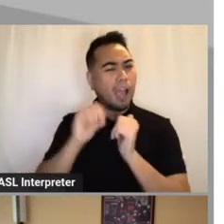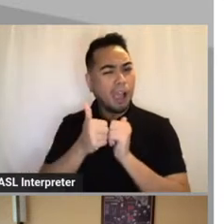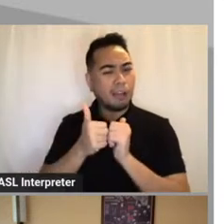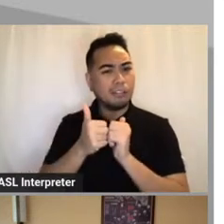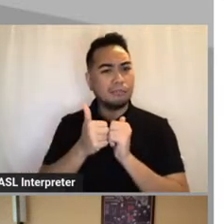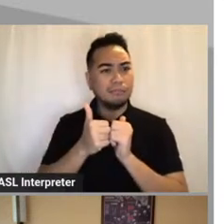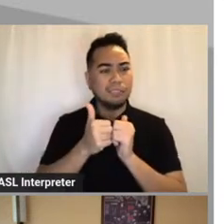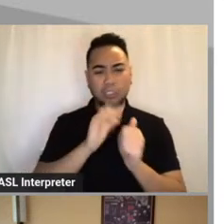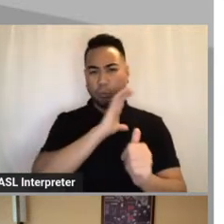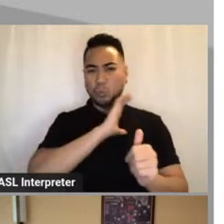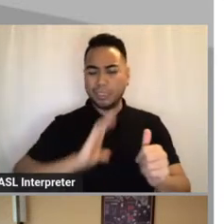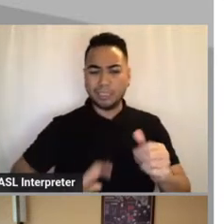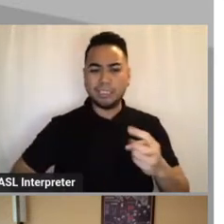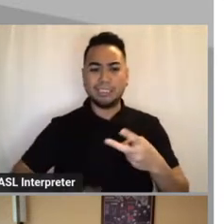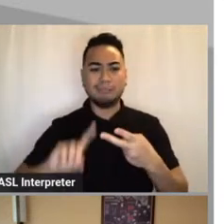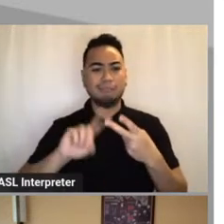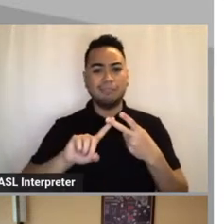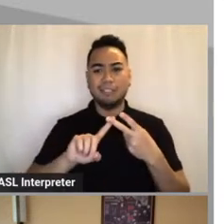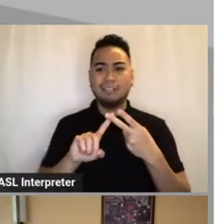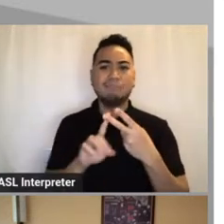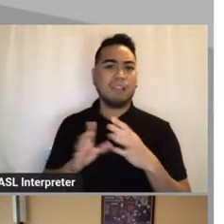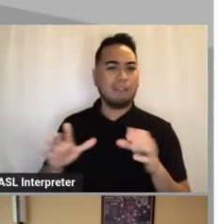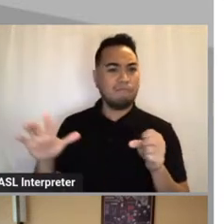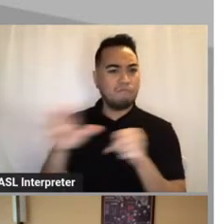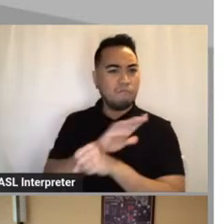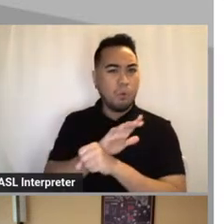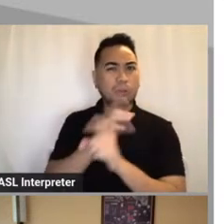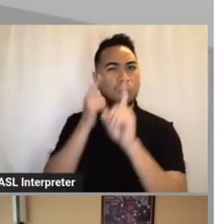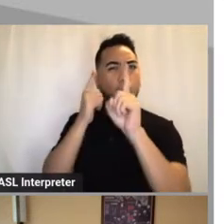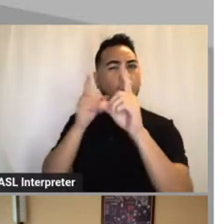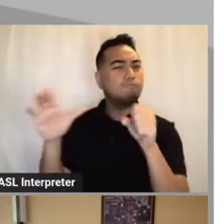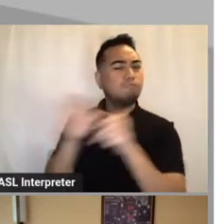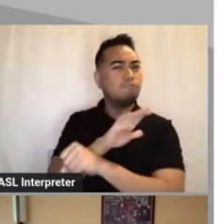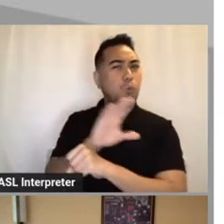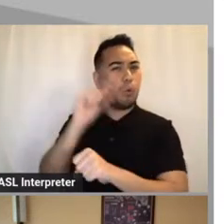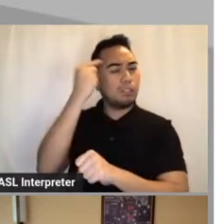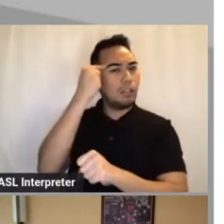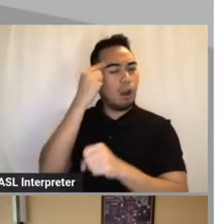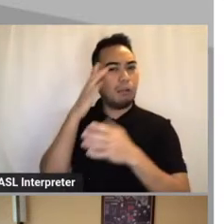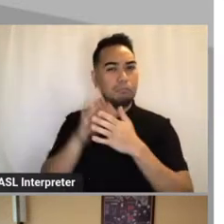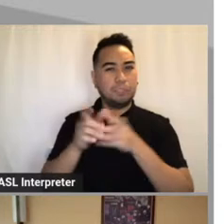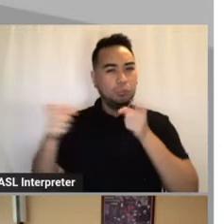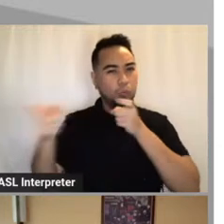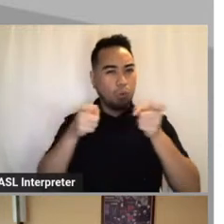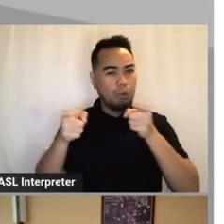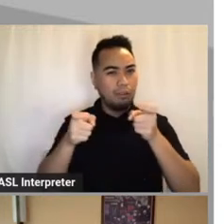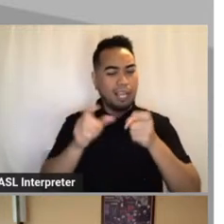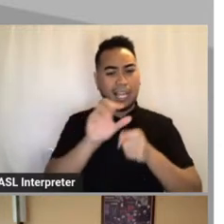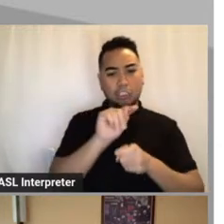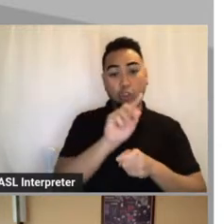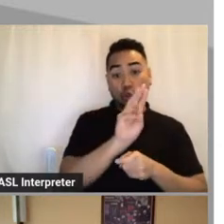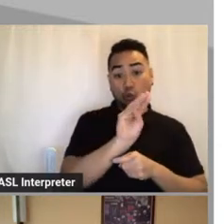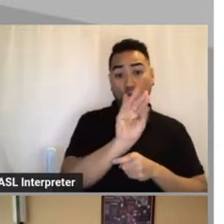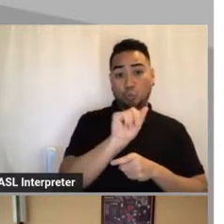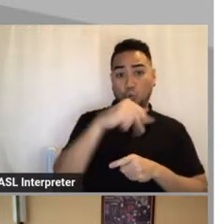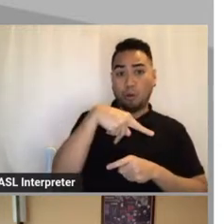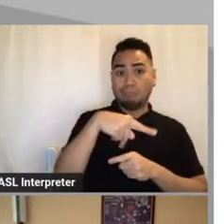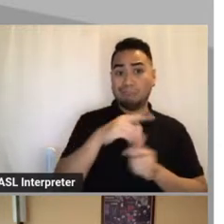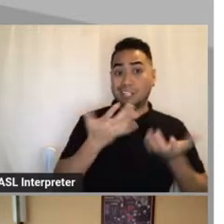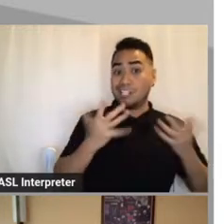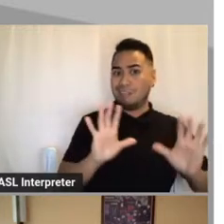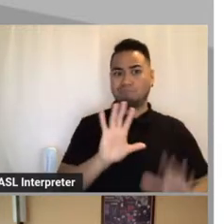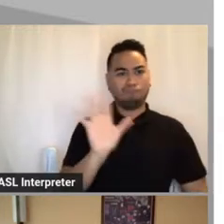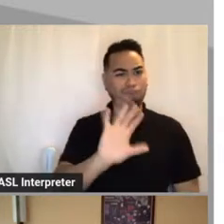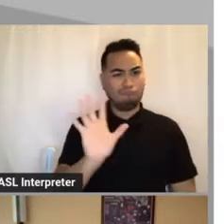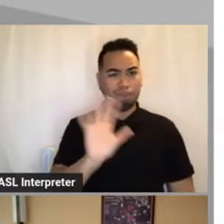Christian nationalist, it's a growing threat, and it's not just Trump. MAGA is the manifestation of a